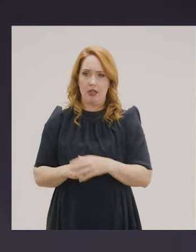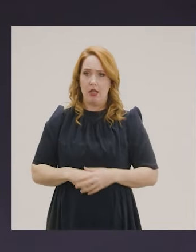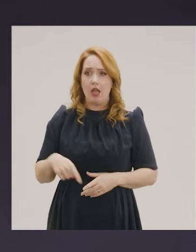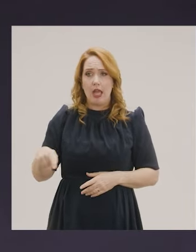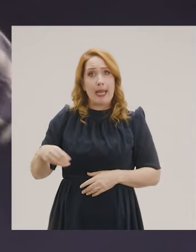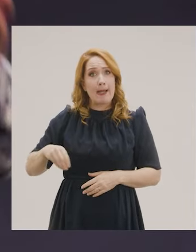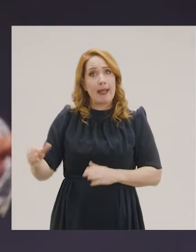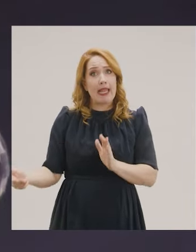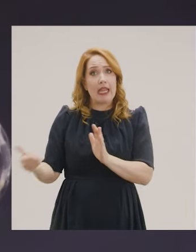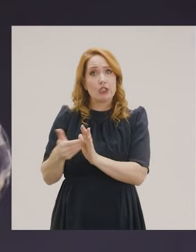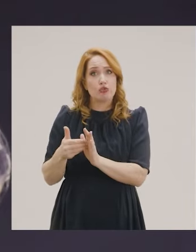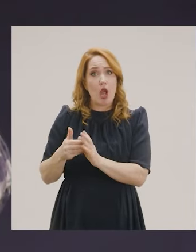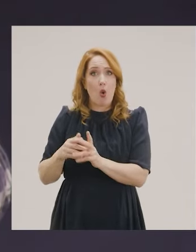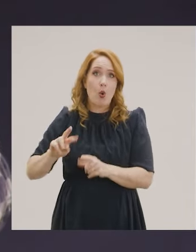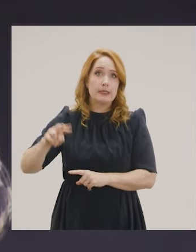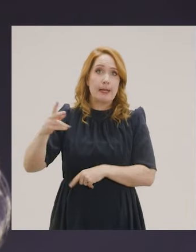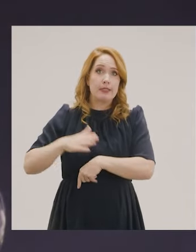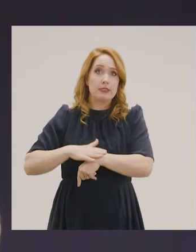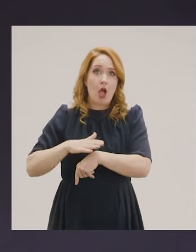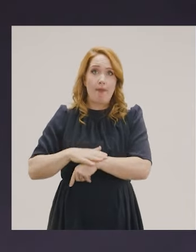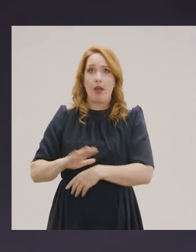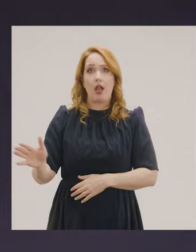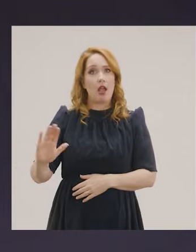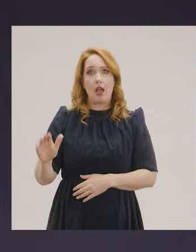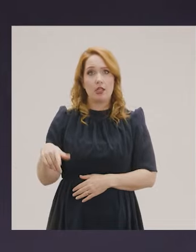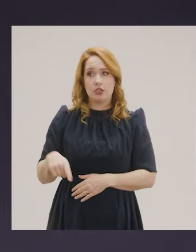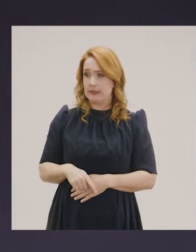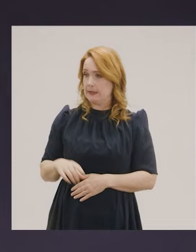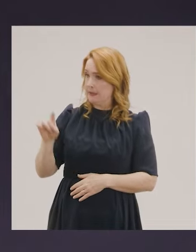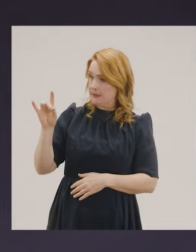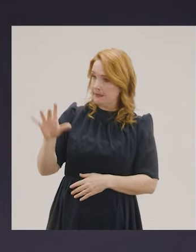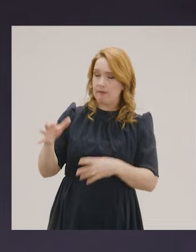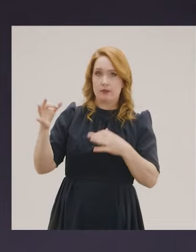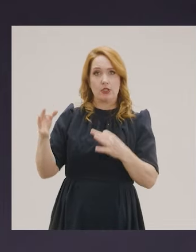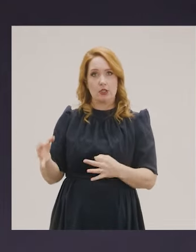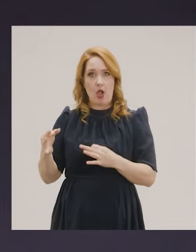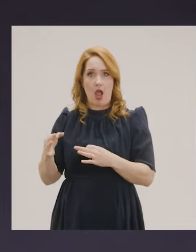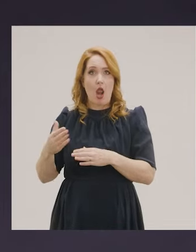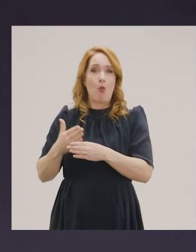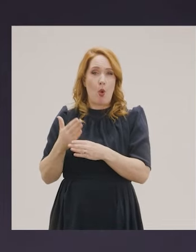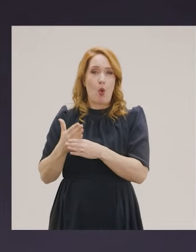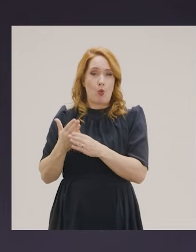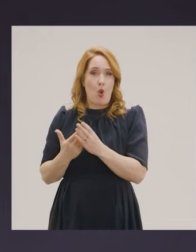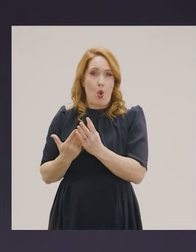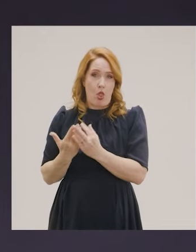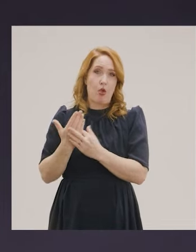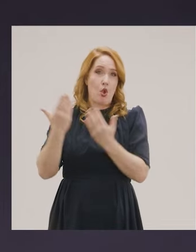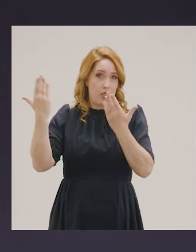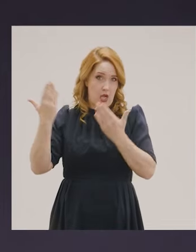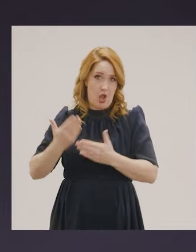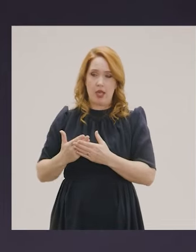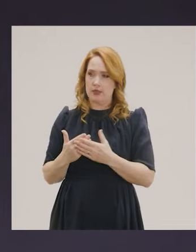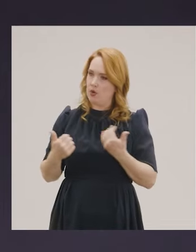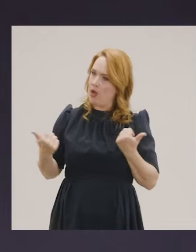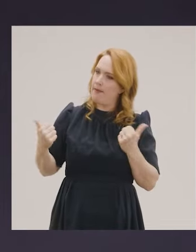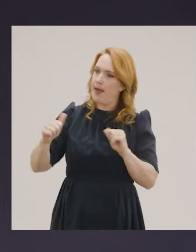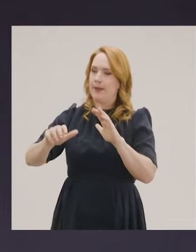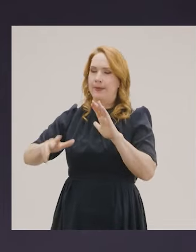you know, double time or anything like that. He would work into the wee small hours of the night just so the program would be right. And then